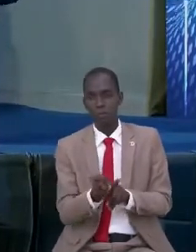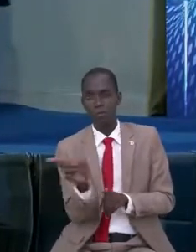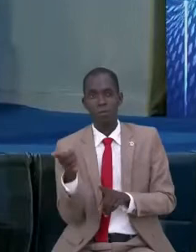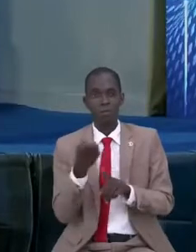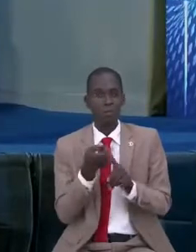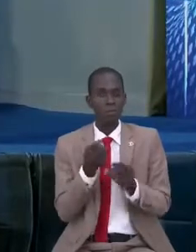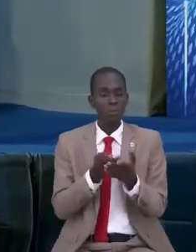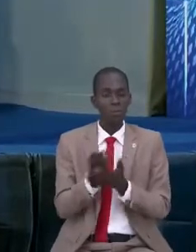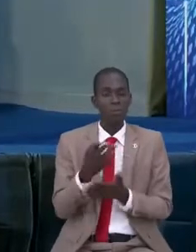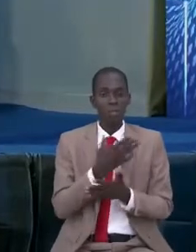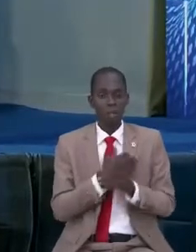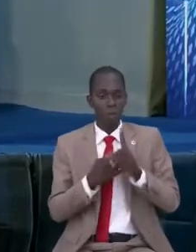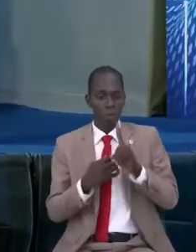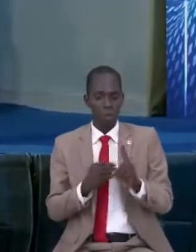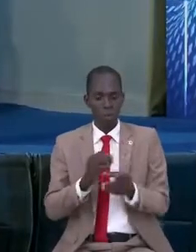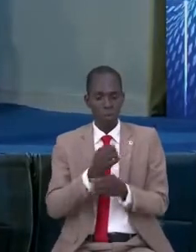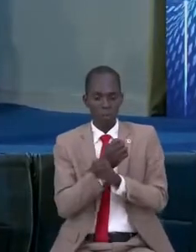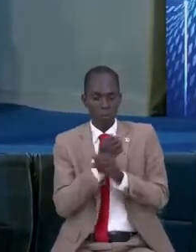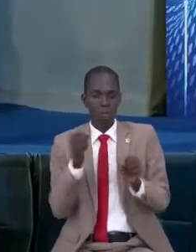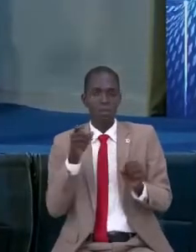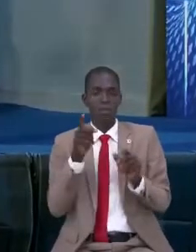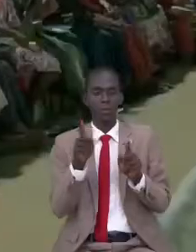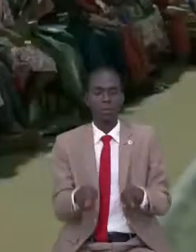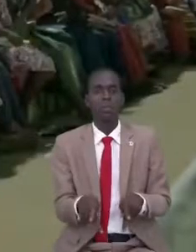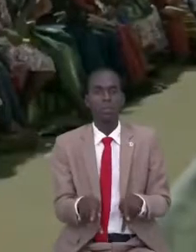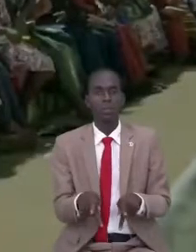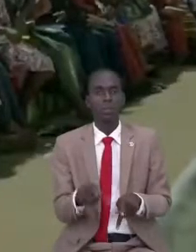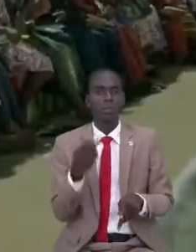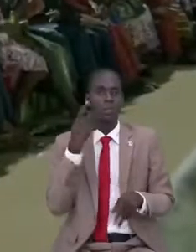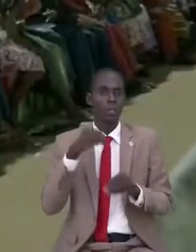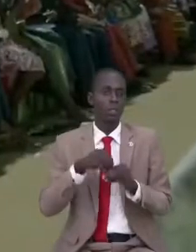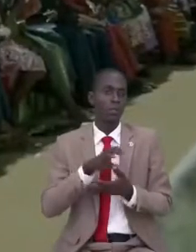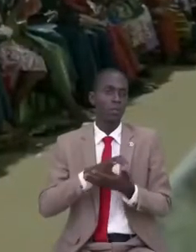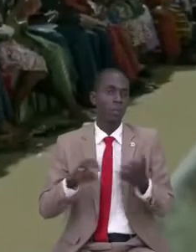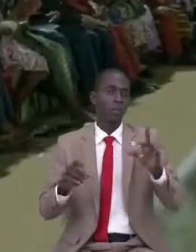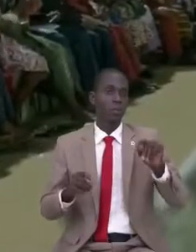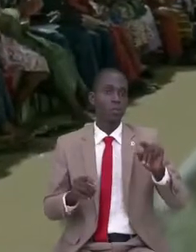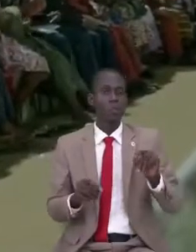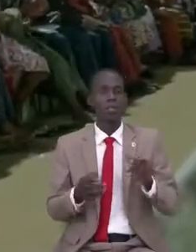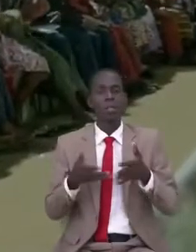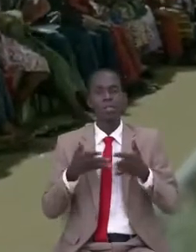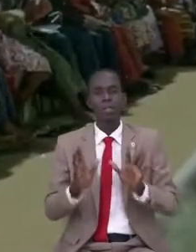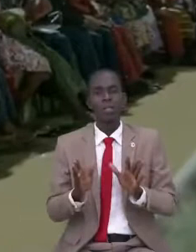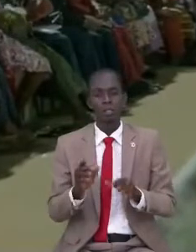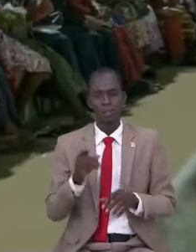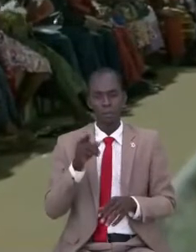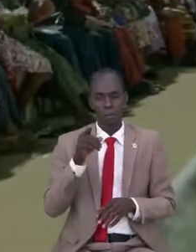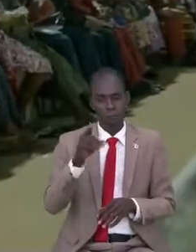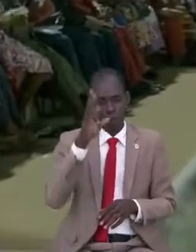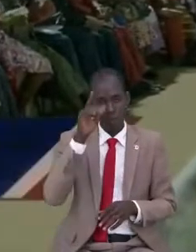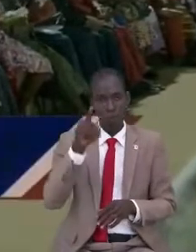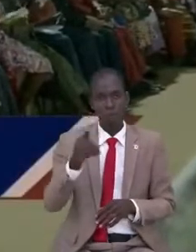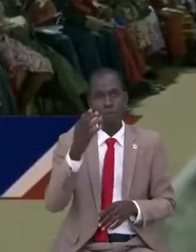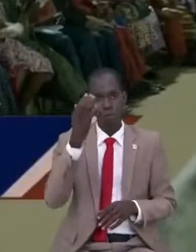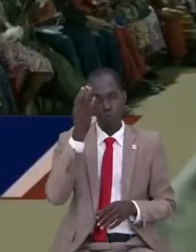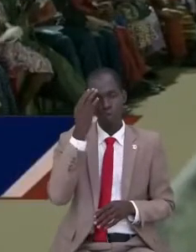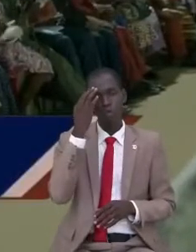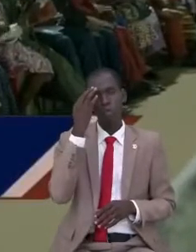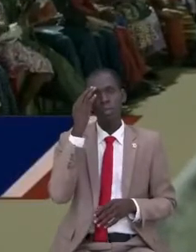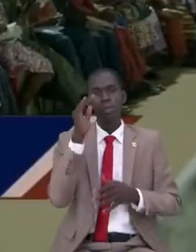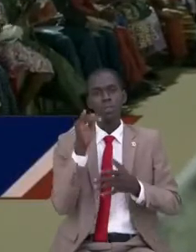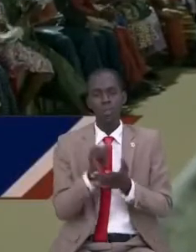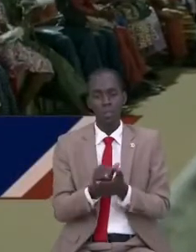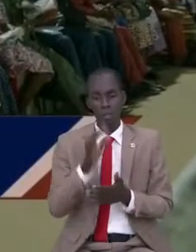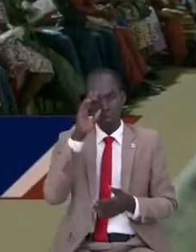one convert him. Look at verse 20. In verse 20, it says, let him know that